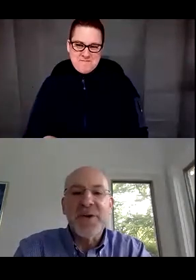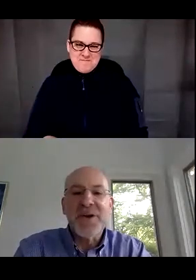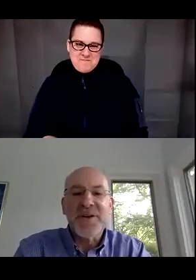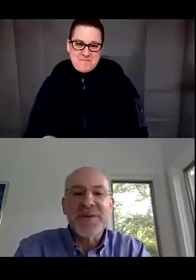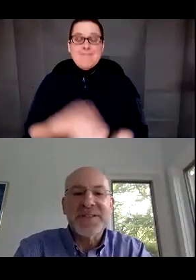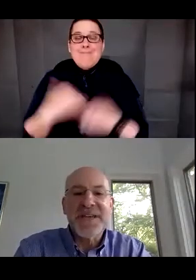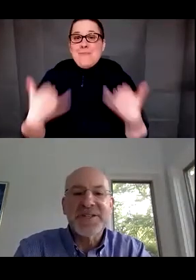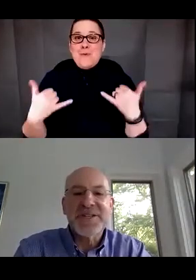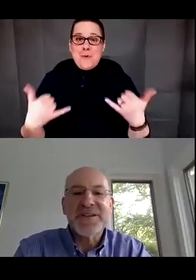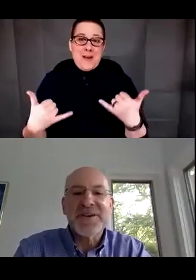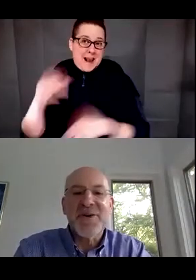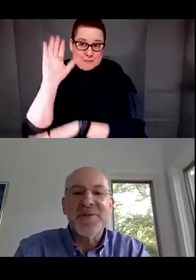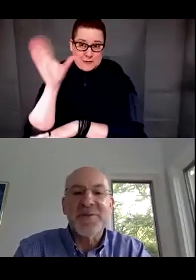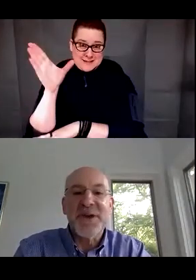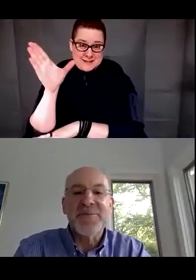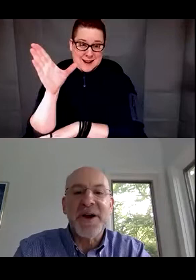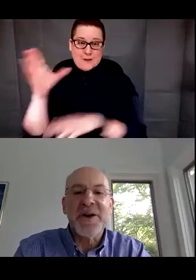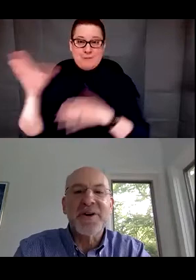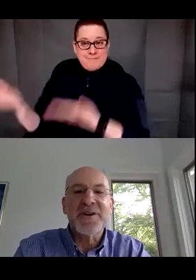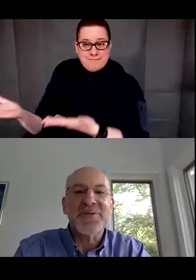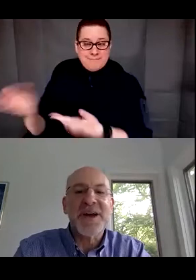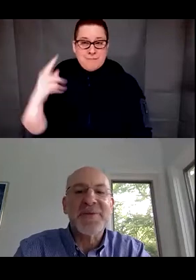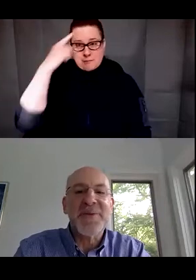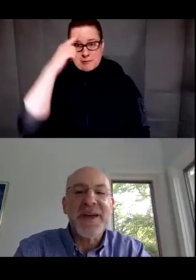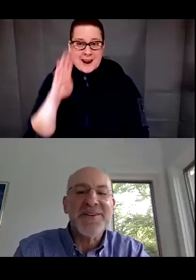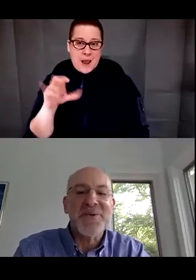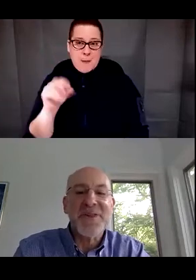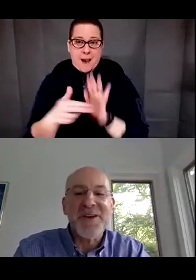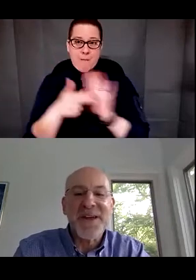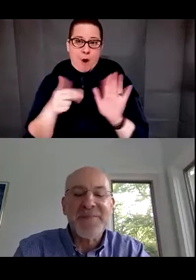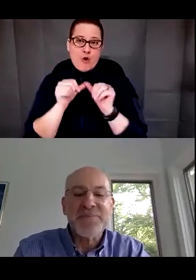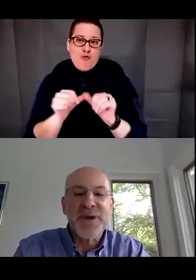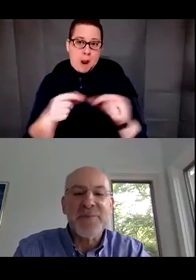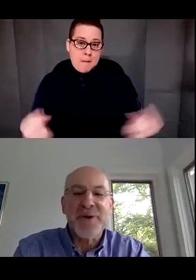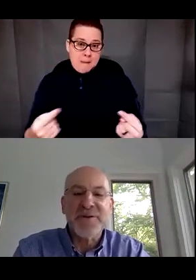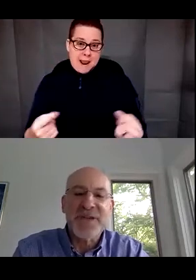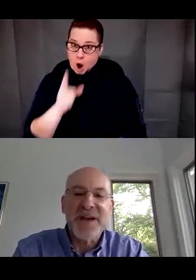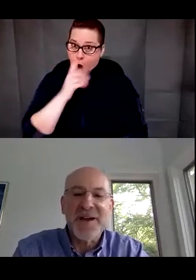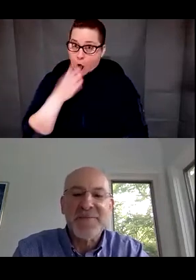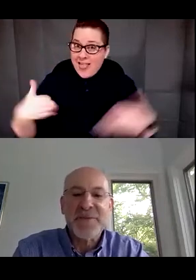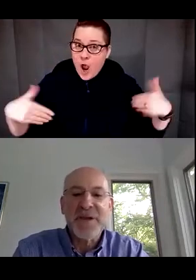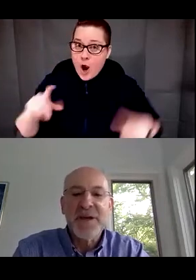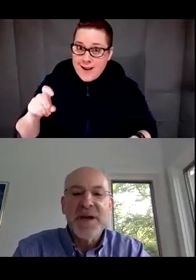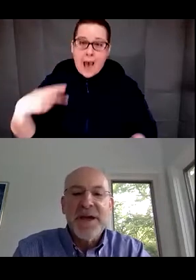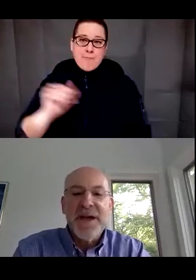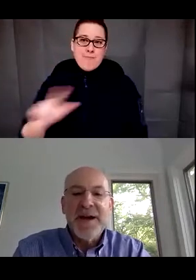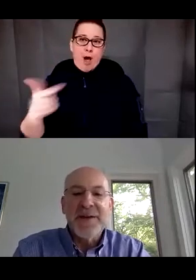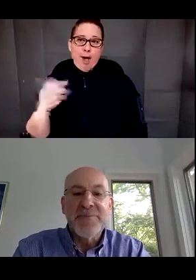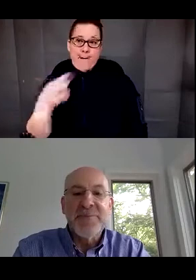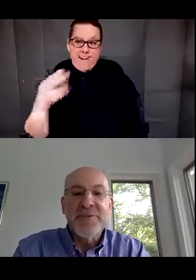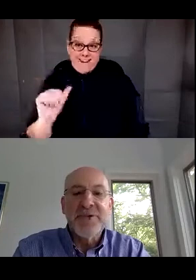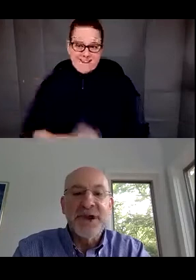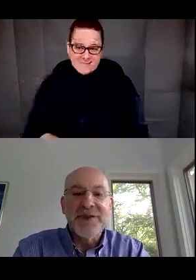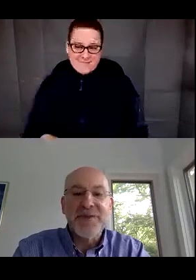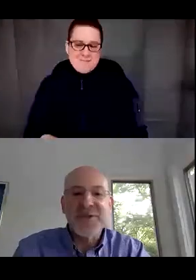Today, we're going to hear a presentation called Brain Biomarkers of Chronic Pain. Are we there yet? By Paul Geha.